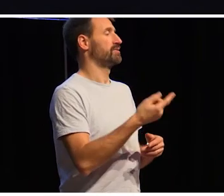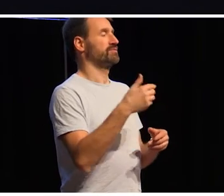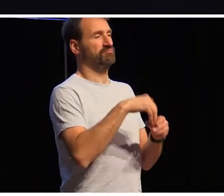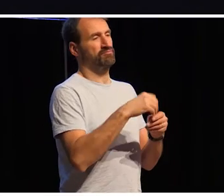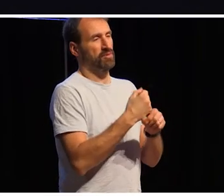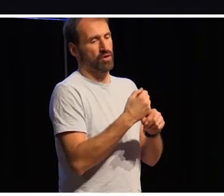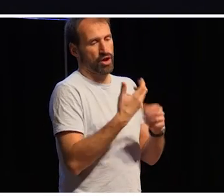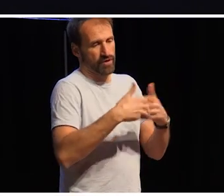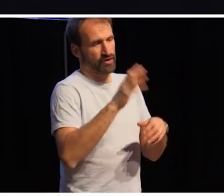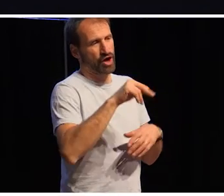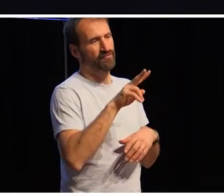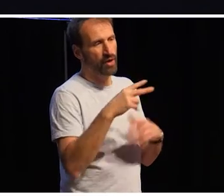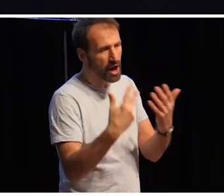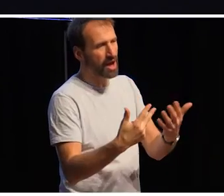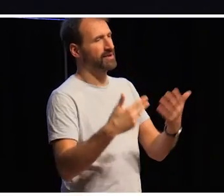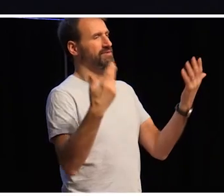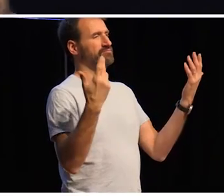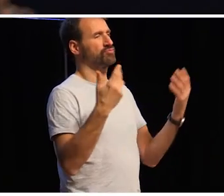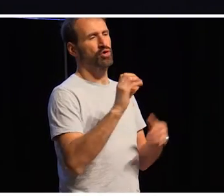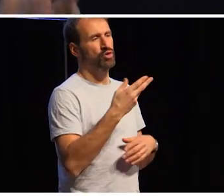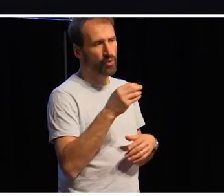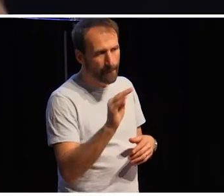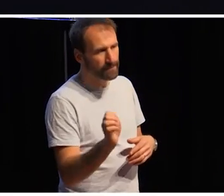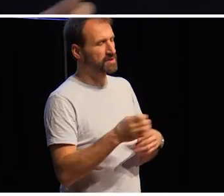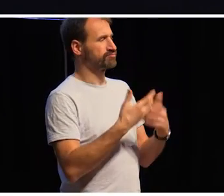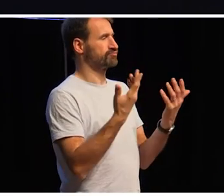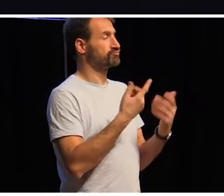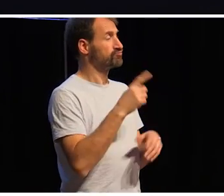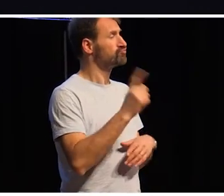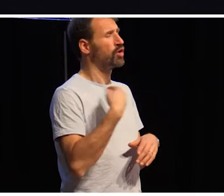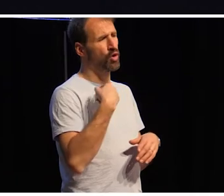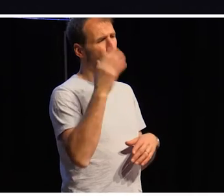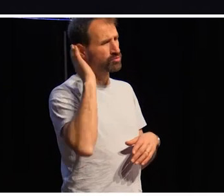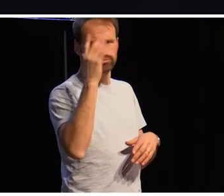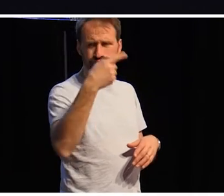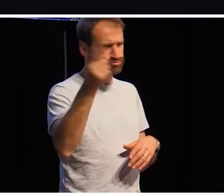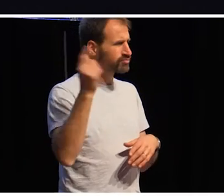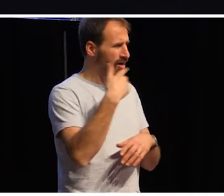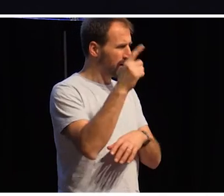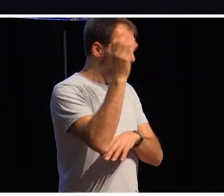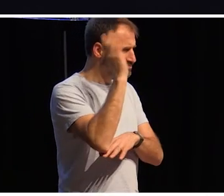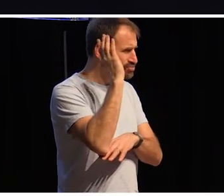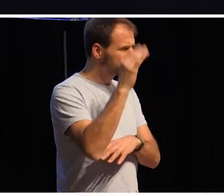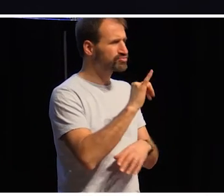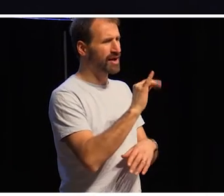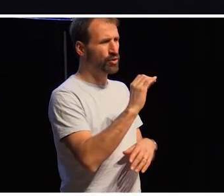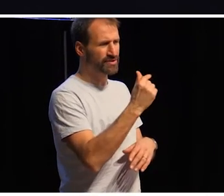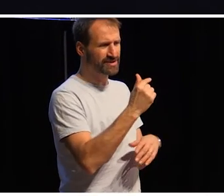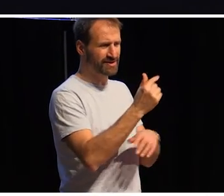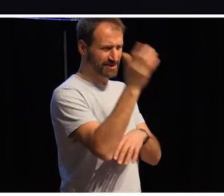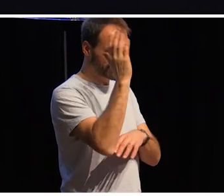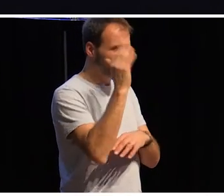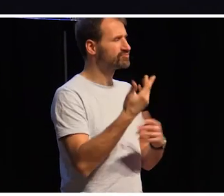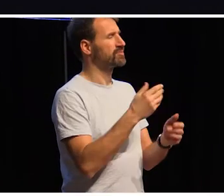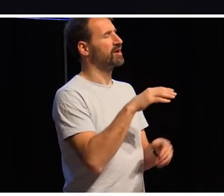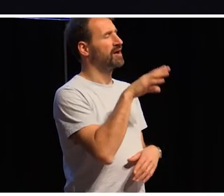that. And then there's other engines. We've heard a little bit about them in earlier talks, in the IoT talks. For example,